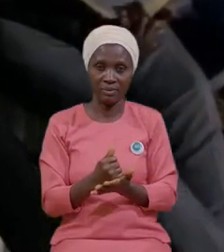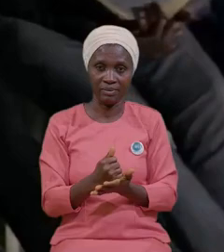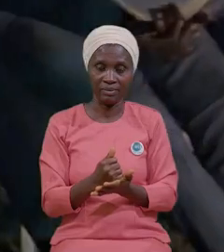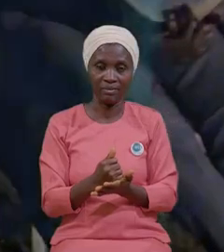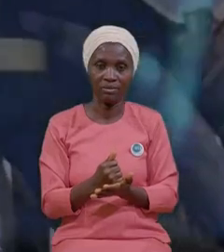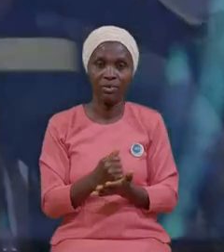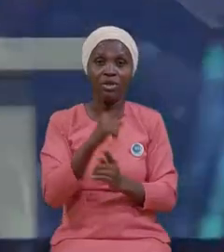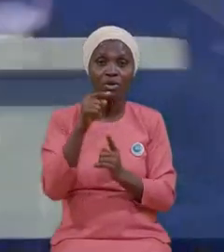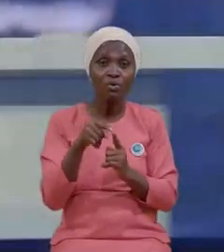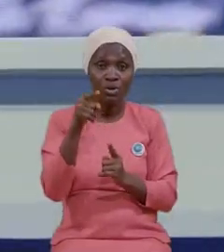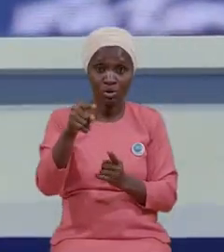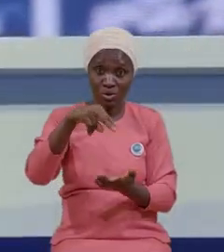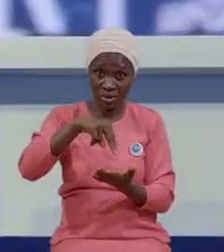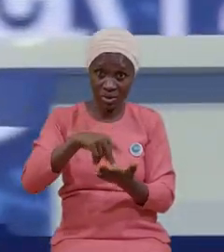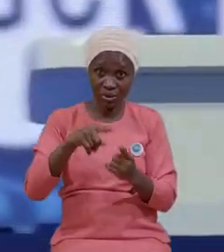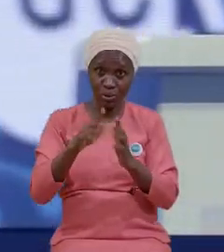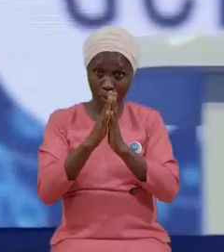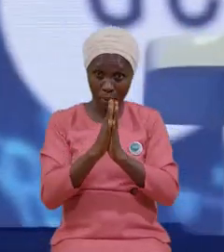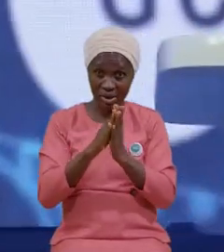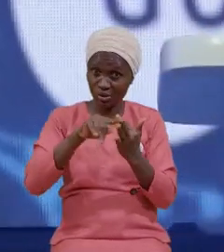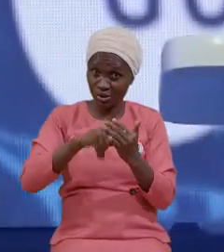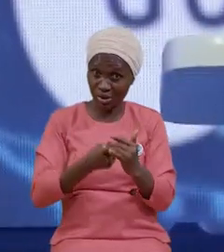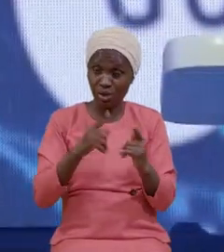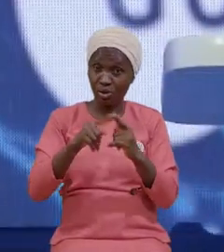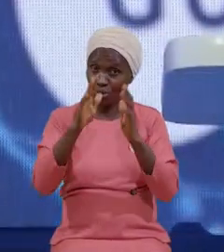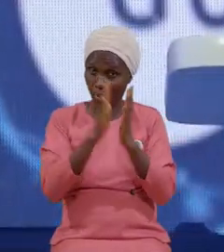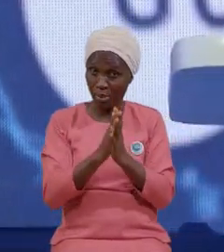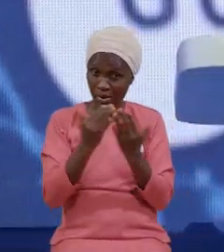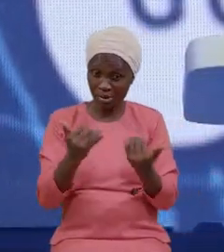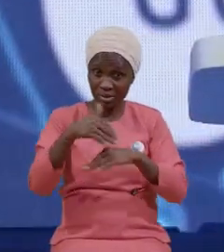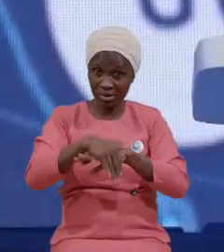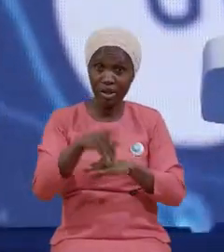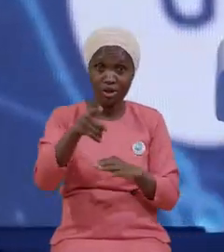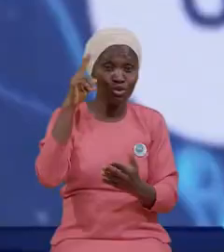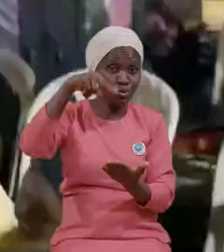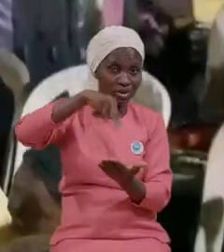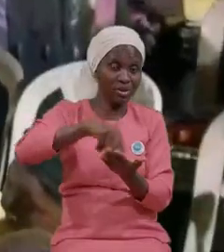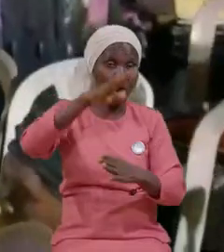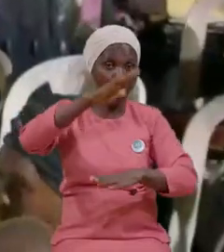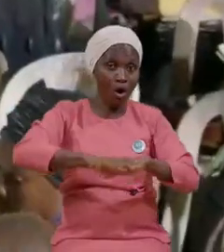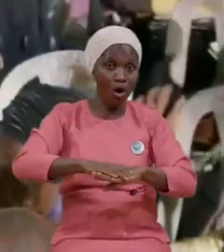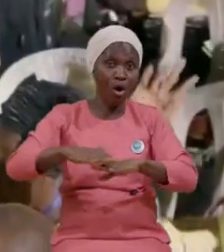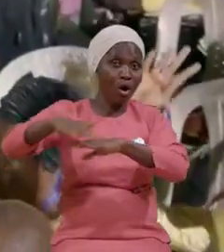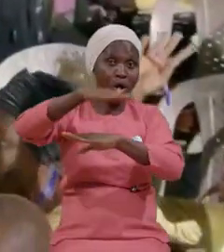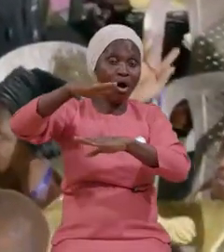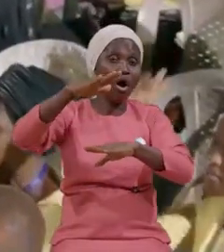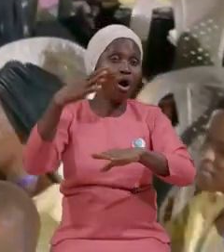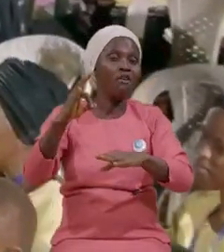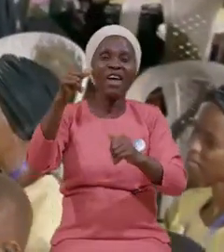When you stand to pray tonight, you will stand on top of every mountain in your life.